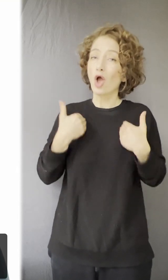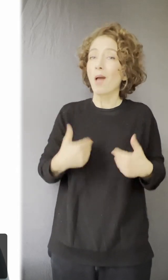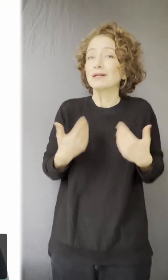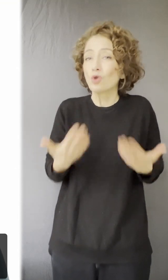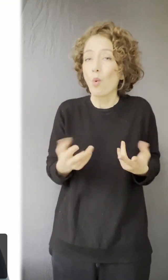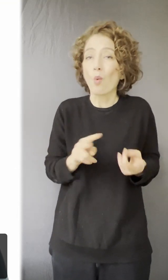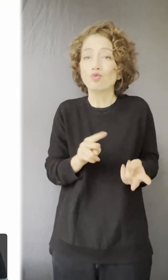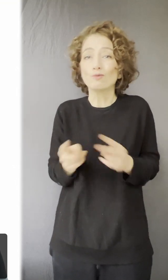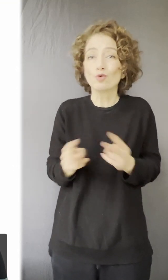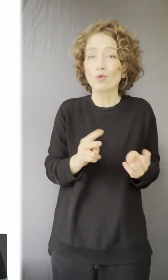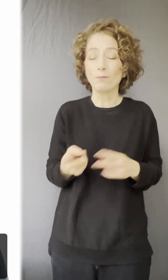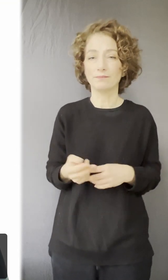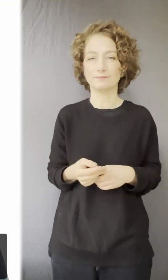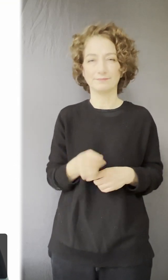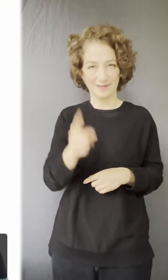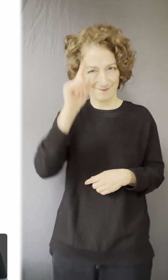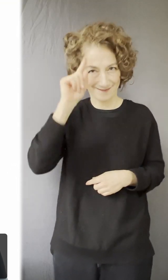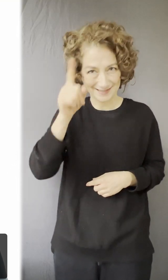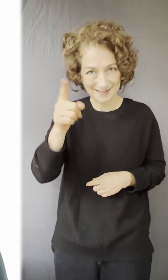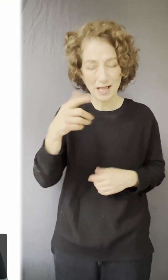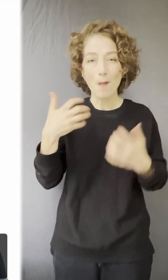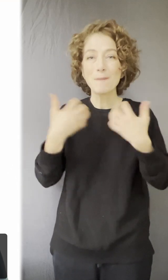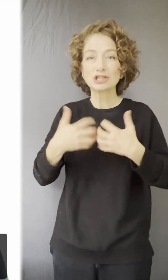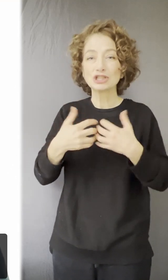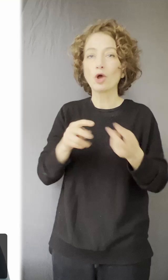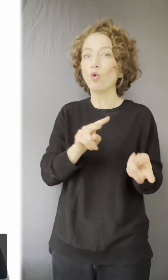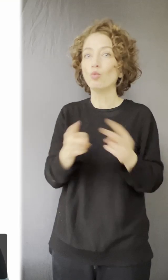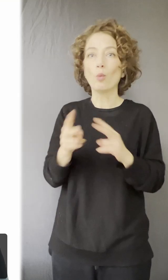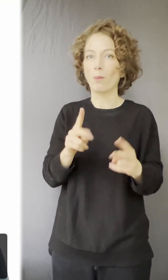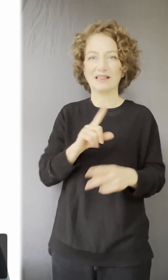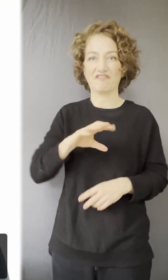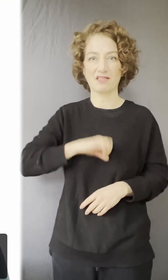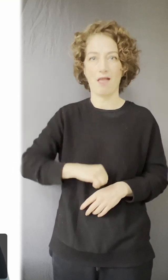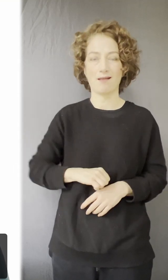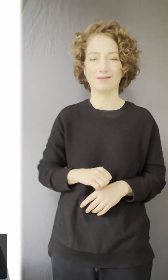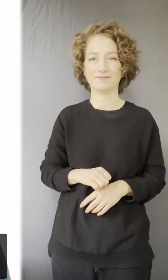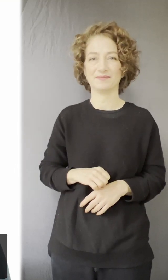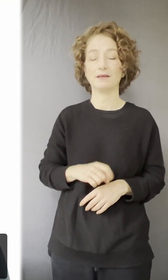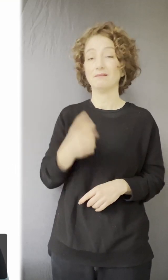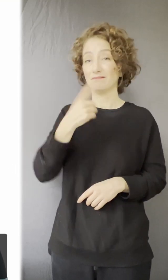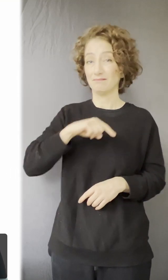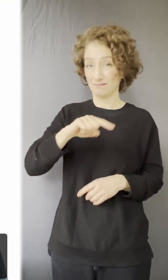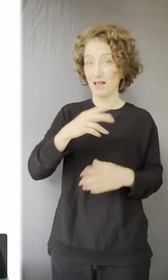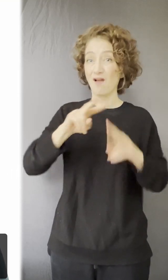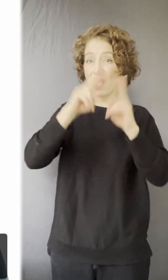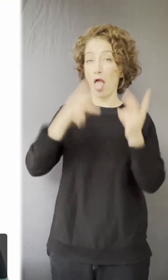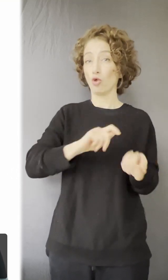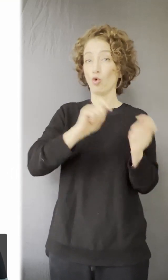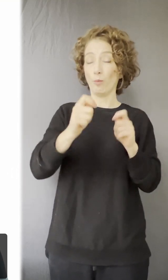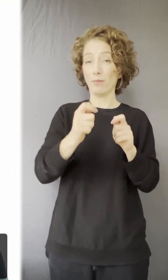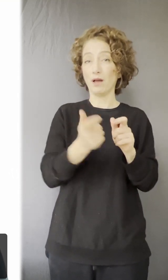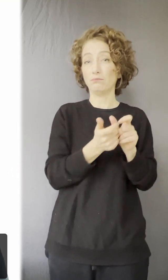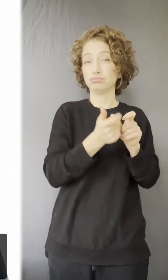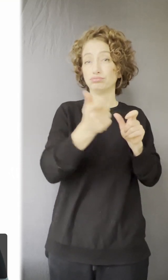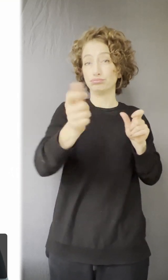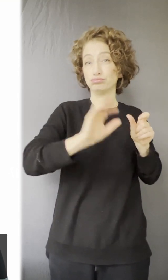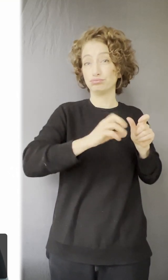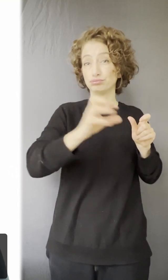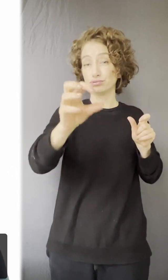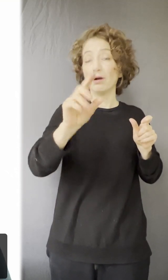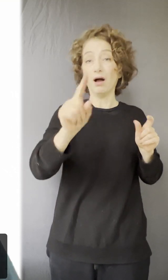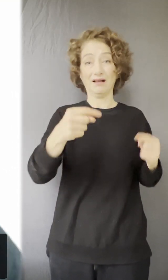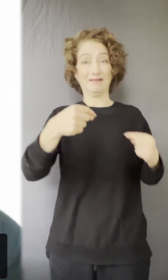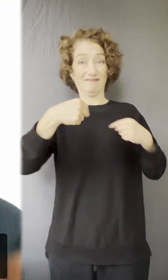Remember, the machine doesn't compute the change. Once we no longer function as gears for the giant conveyor